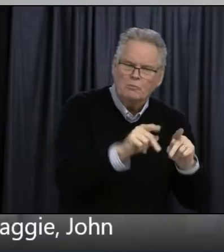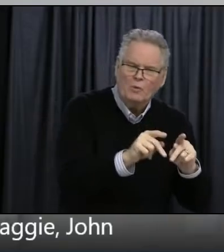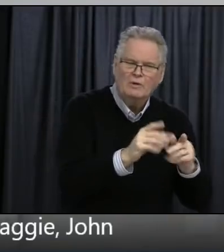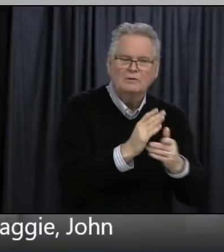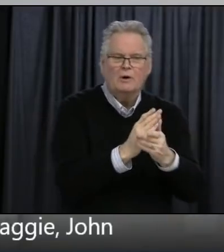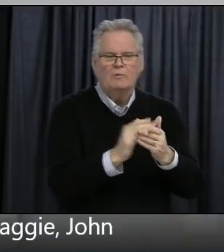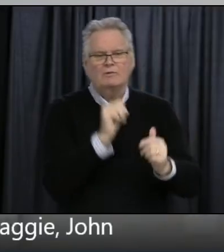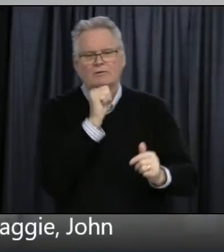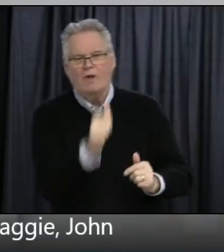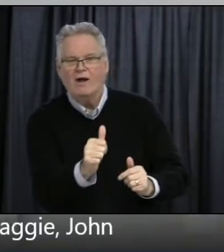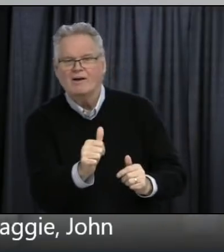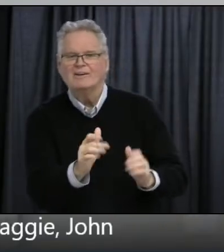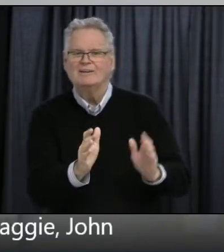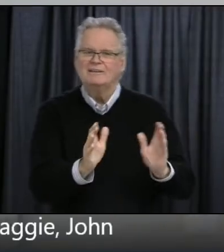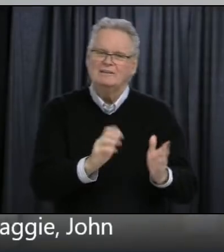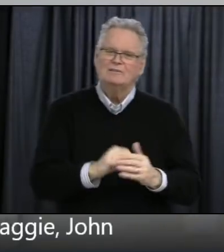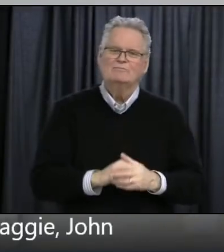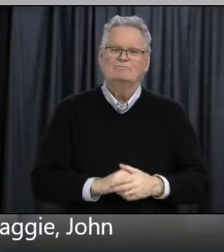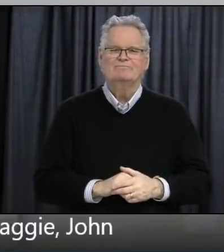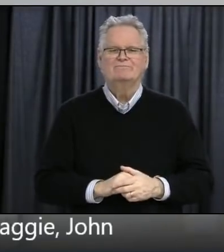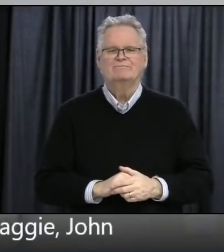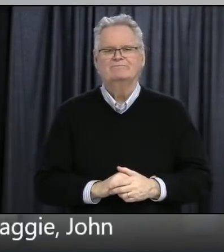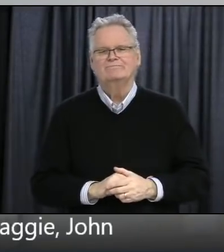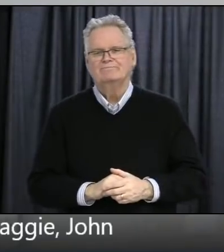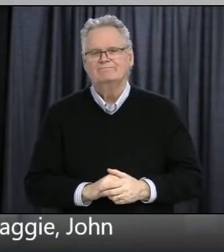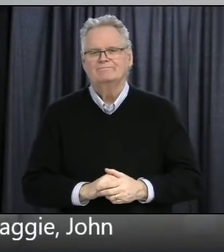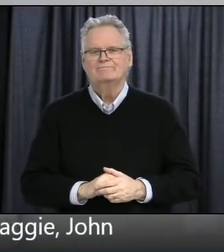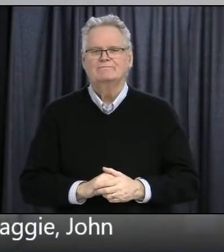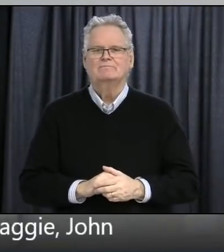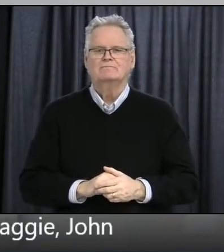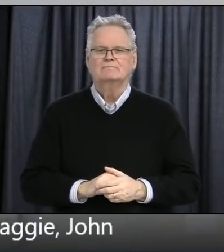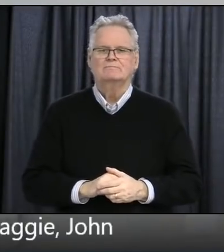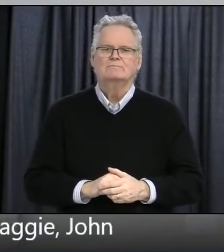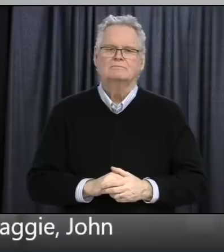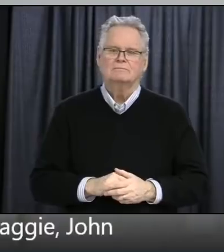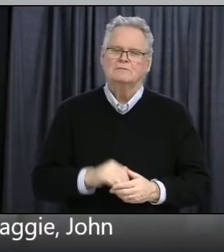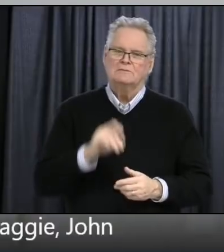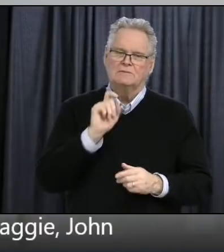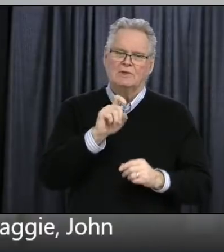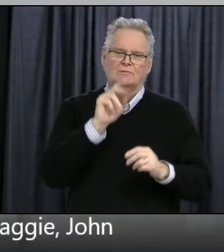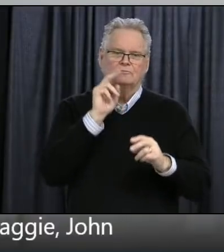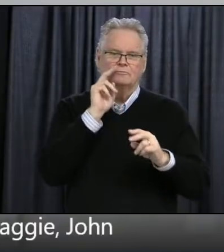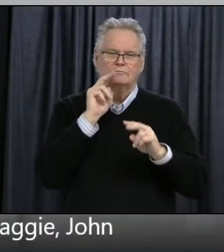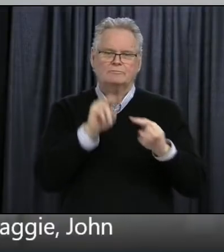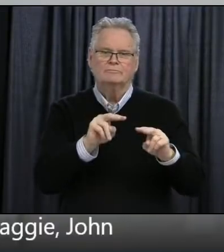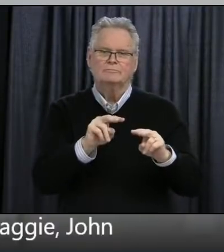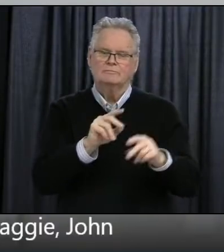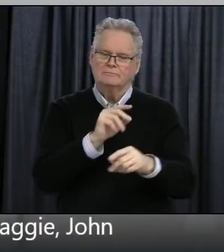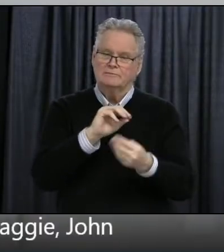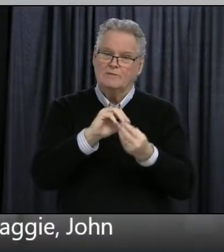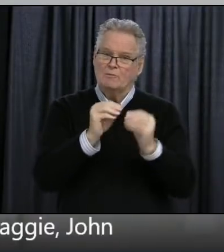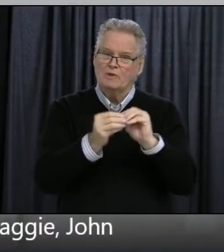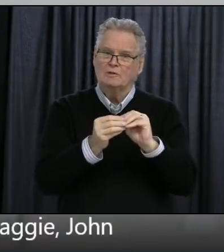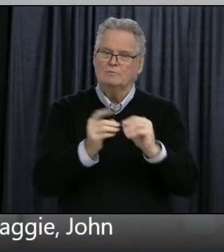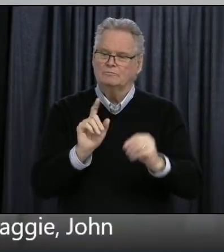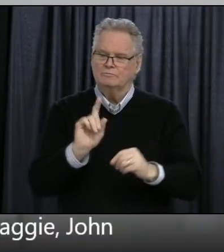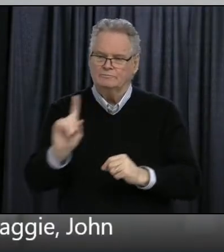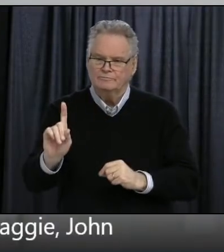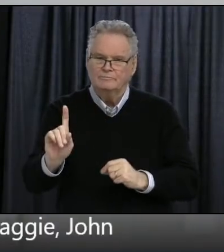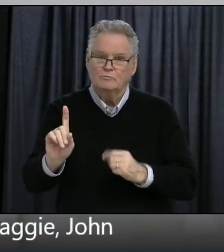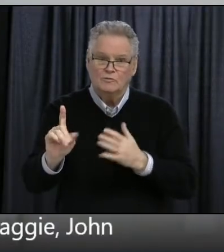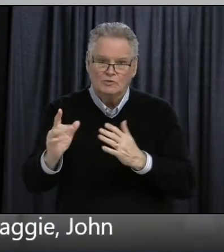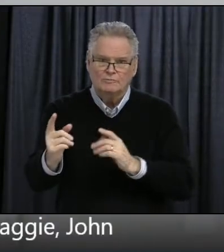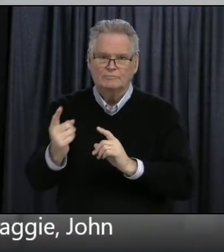because of the risk of transmitting this virus, either bringing it into the hospital, which is bad, but taking it home is no better either.